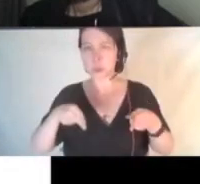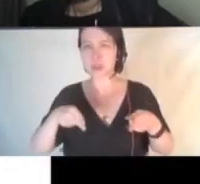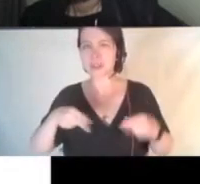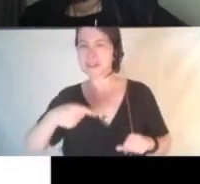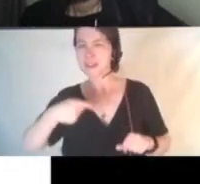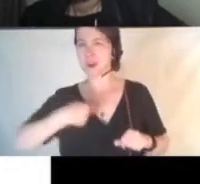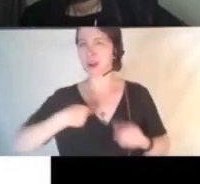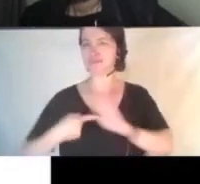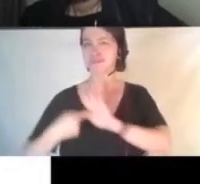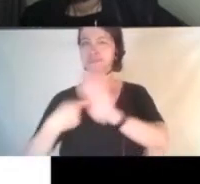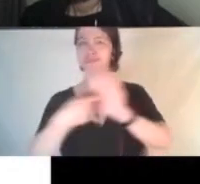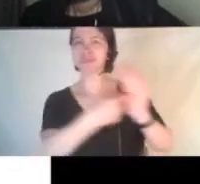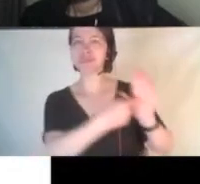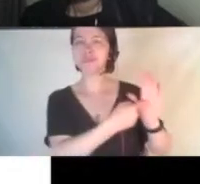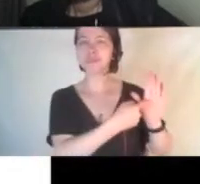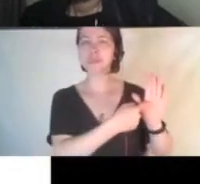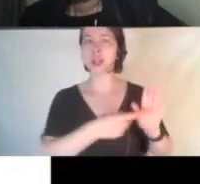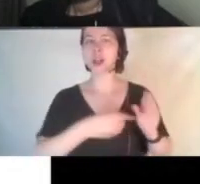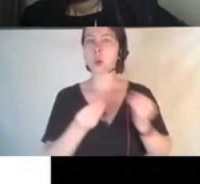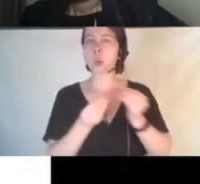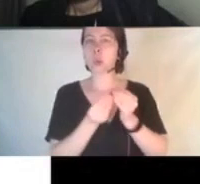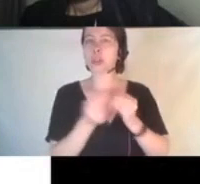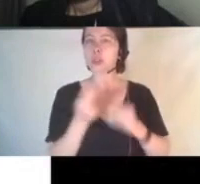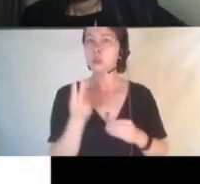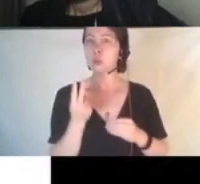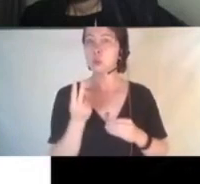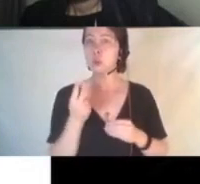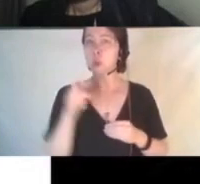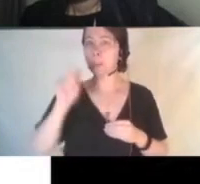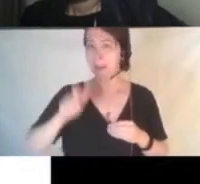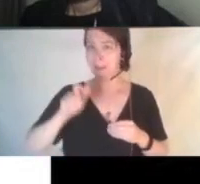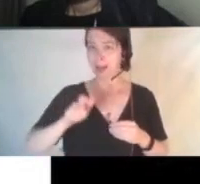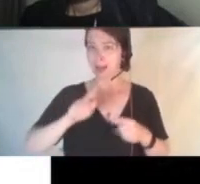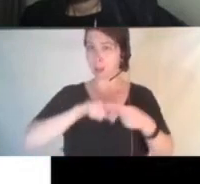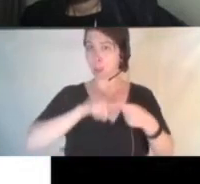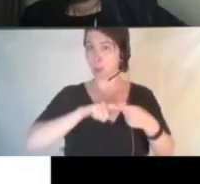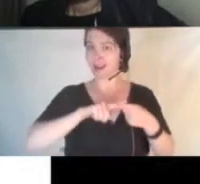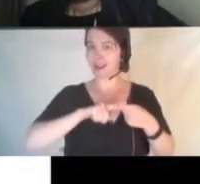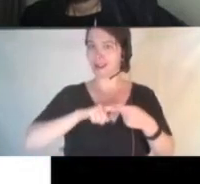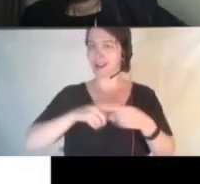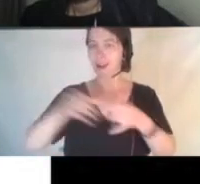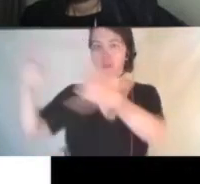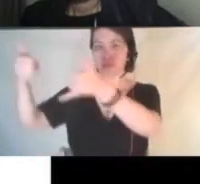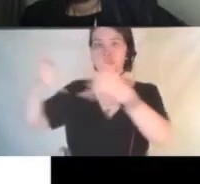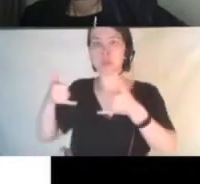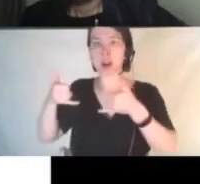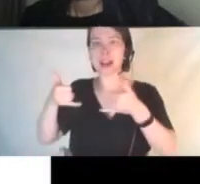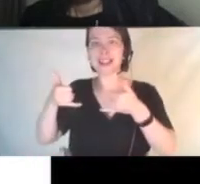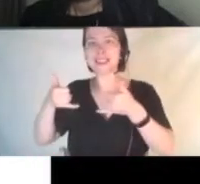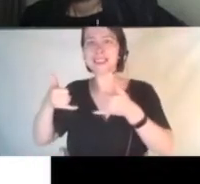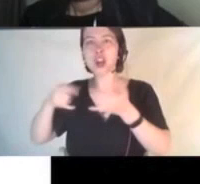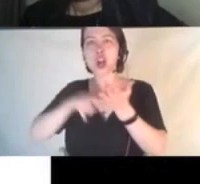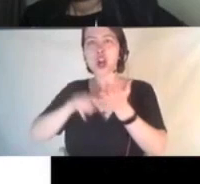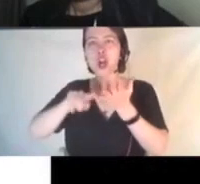exhibiting alongside 2 people. One was a Turner Prize winner, which was Gillian Waring, and